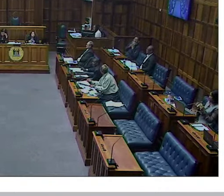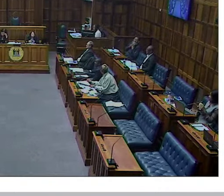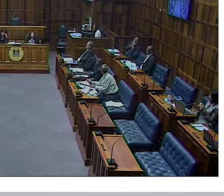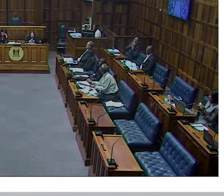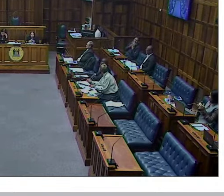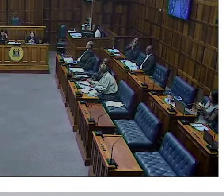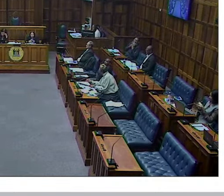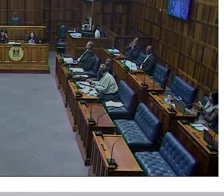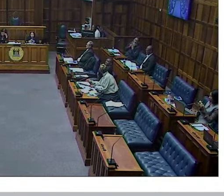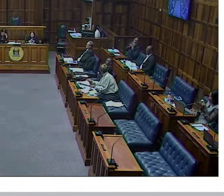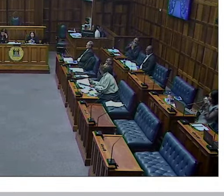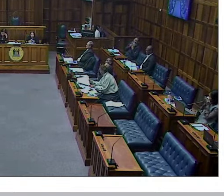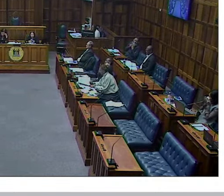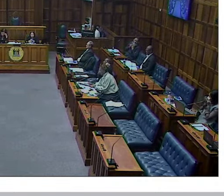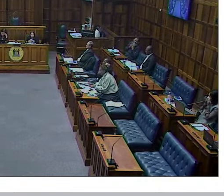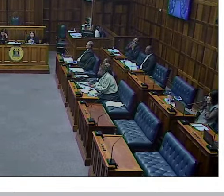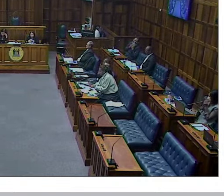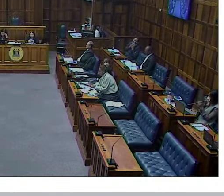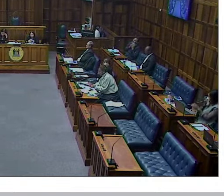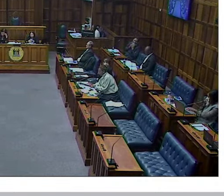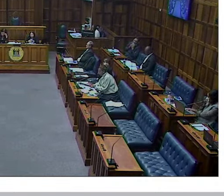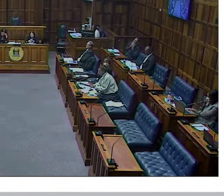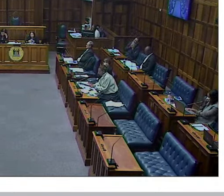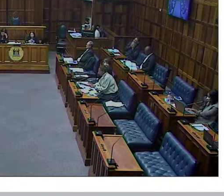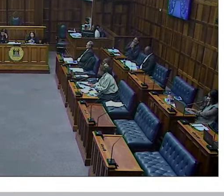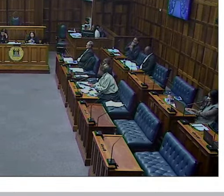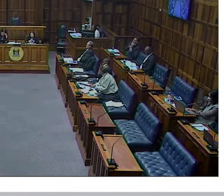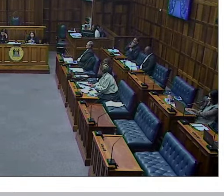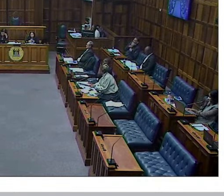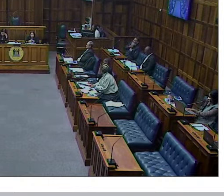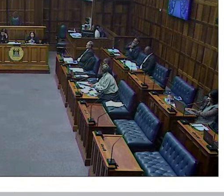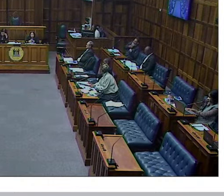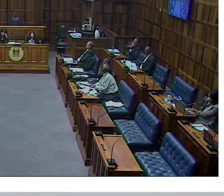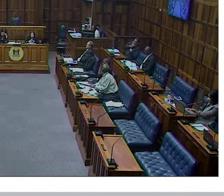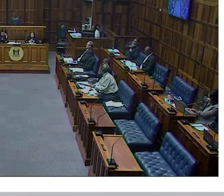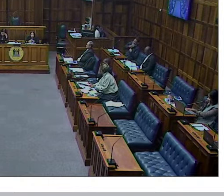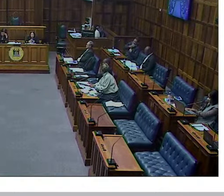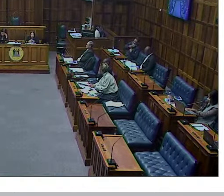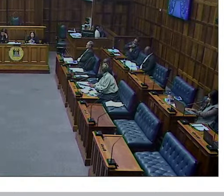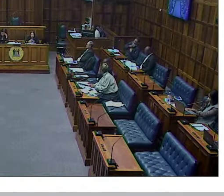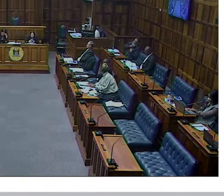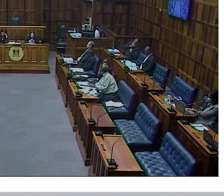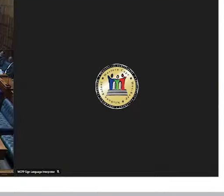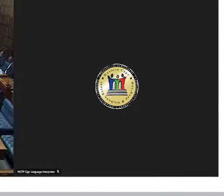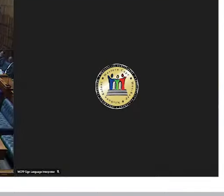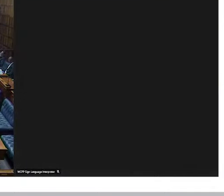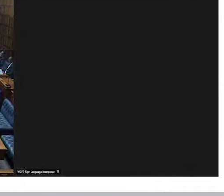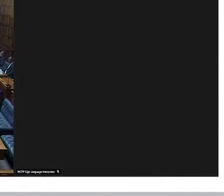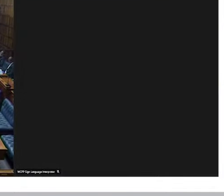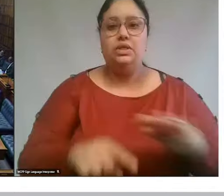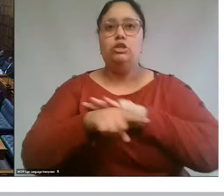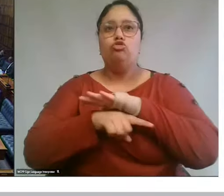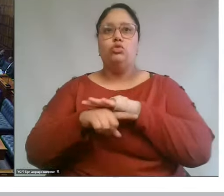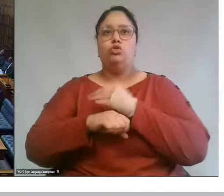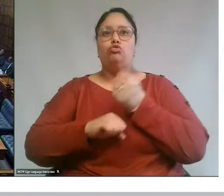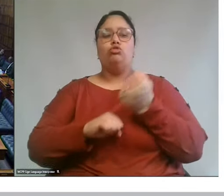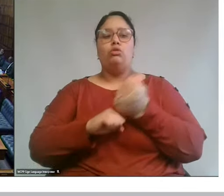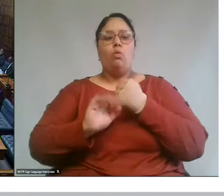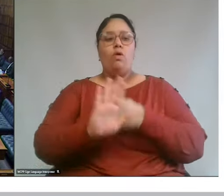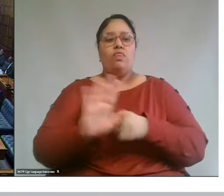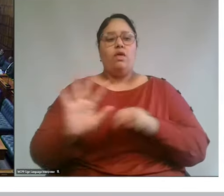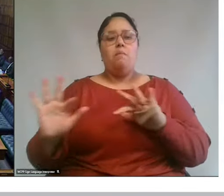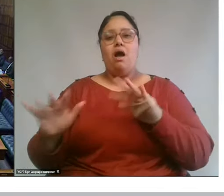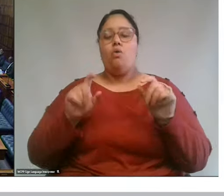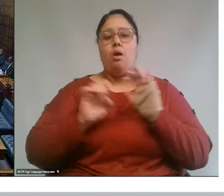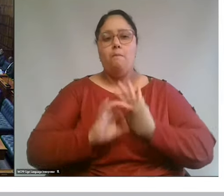lot of um work in the across the districts um to support the districts with how they